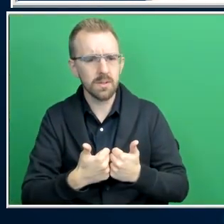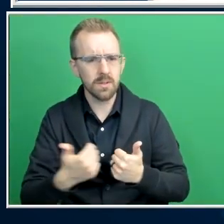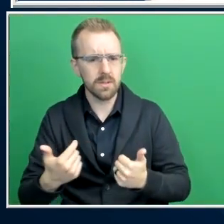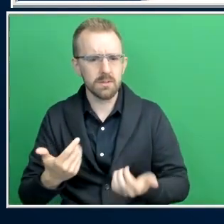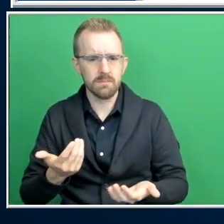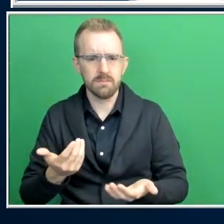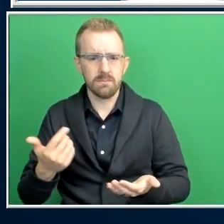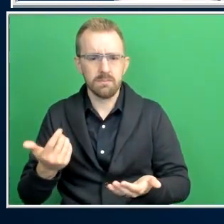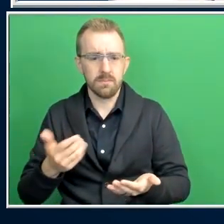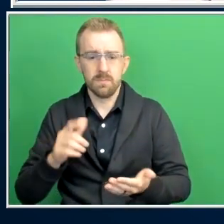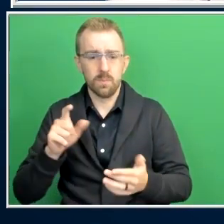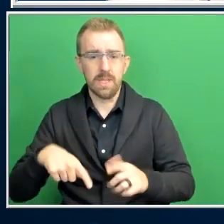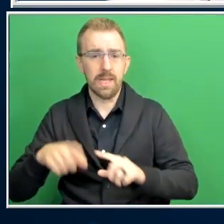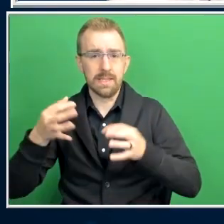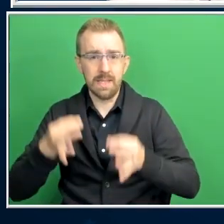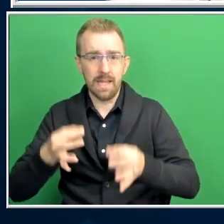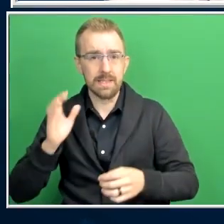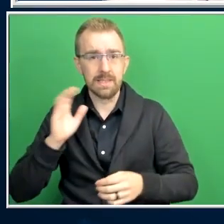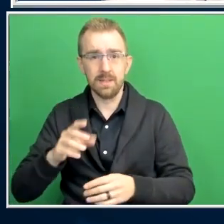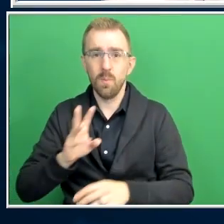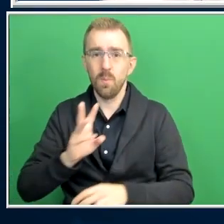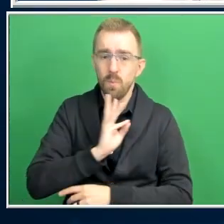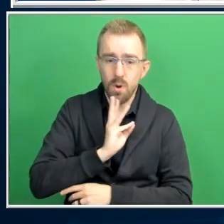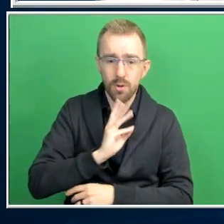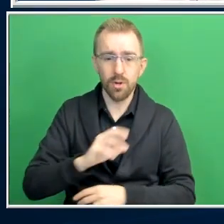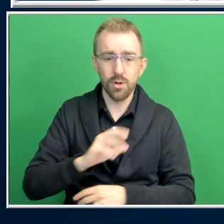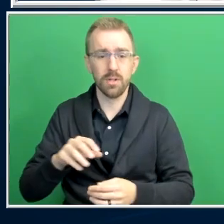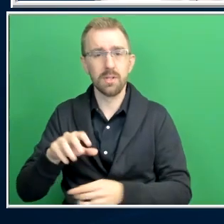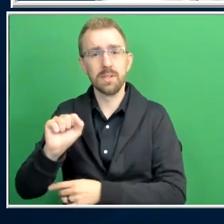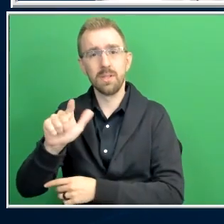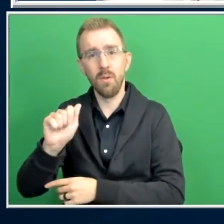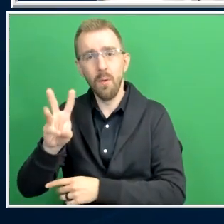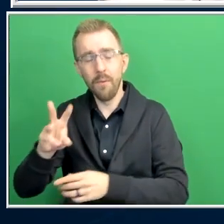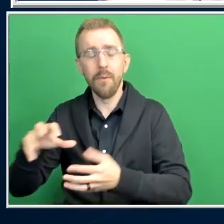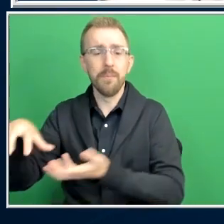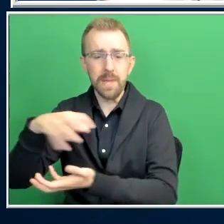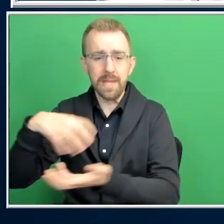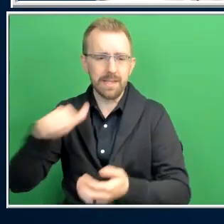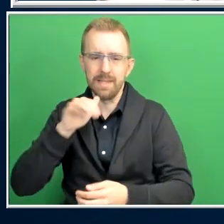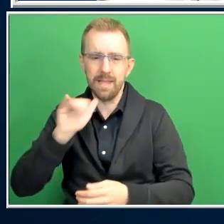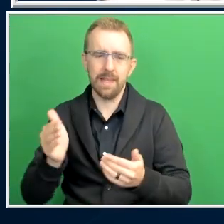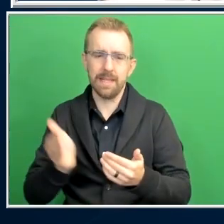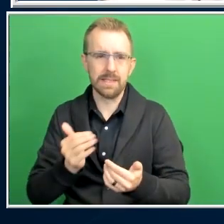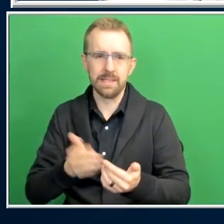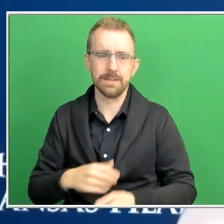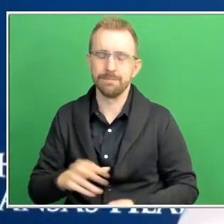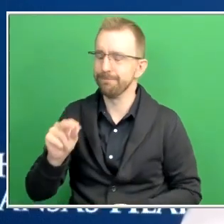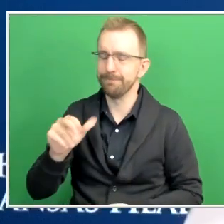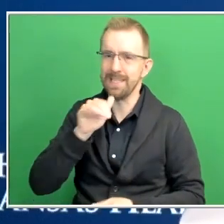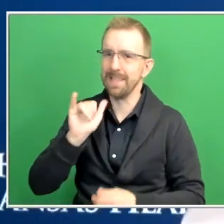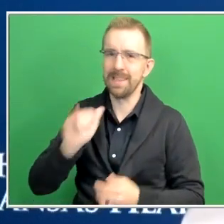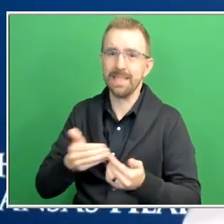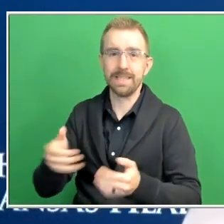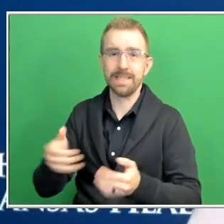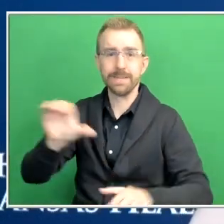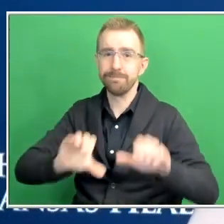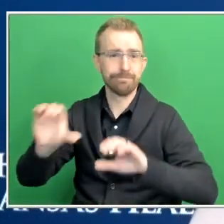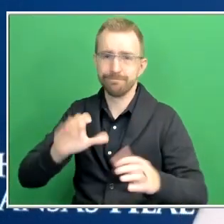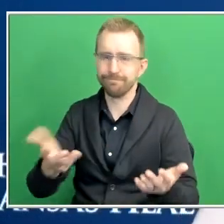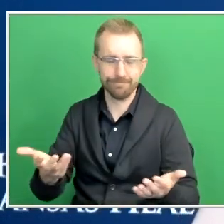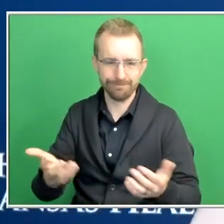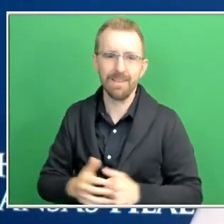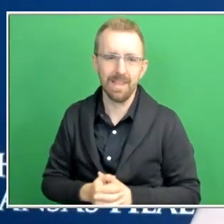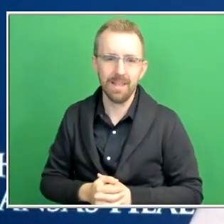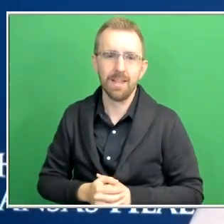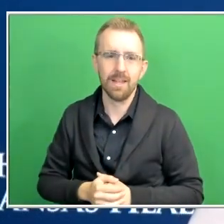a little salt, take a little water, you mix it together, give it to somebody. It's not that easy. It is not that easy. And a lot of people, I did look up how to